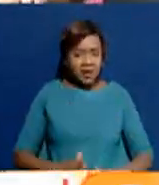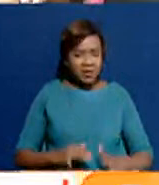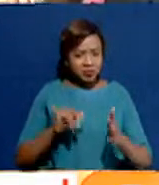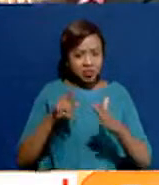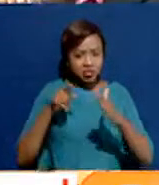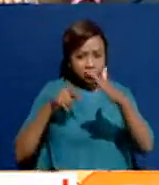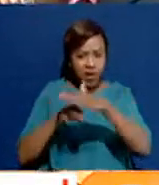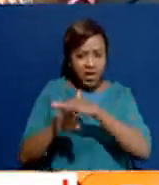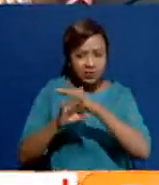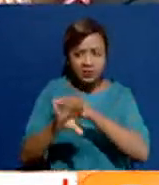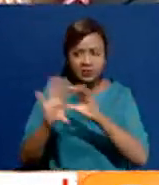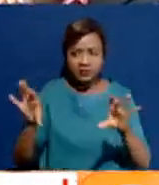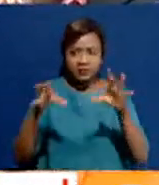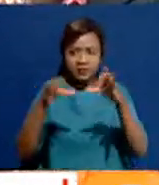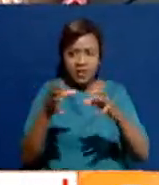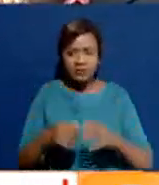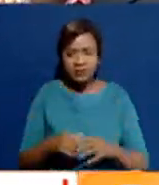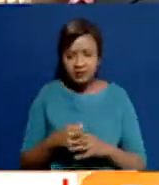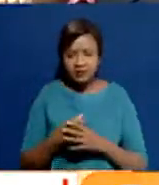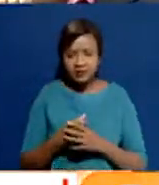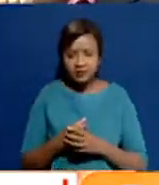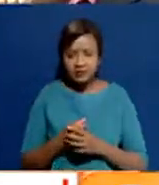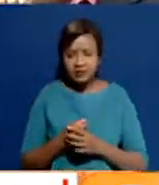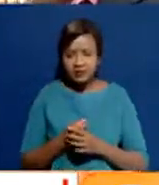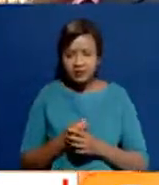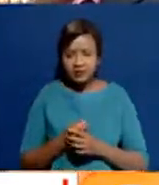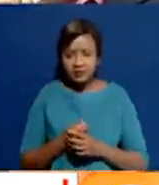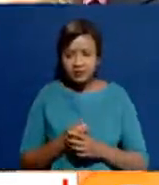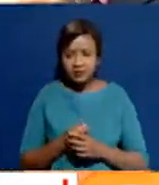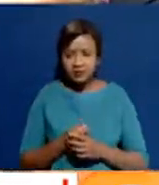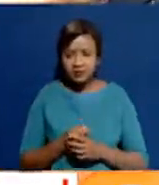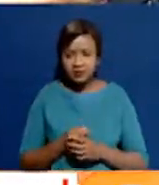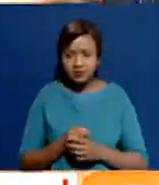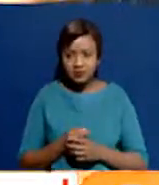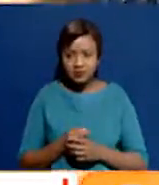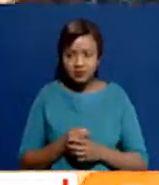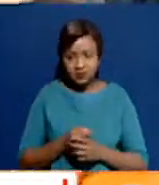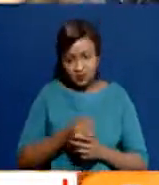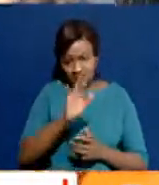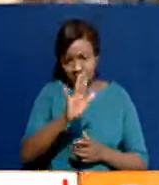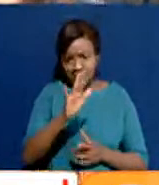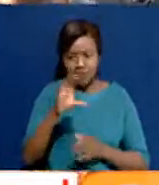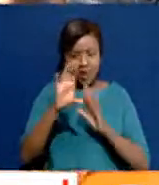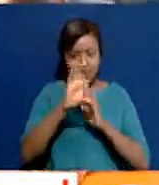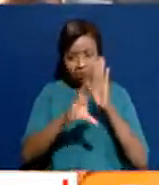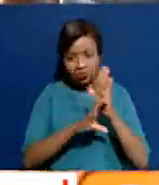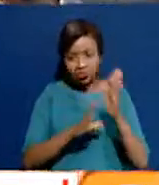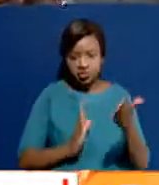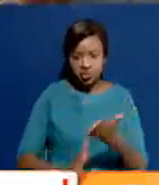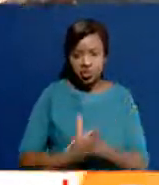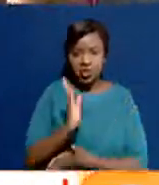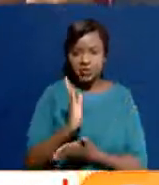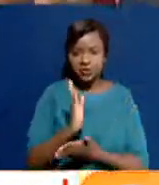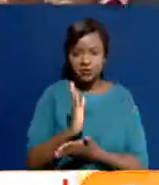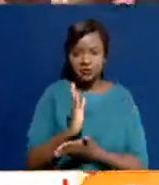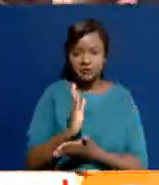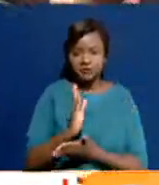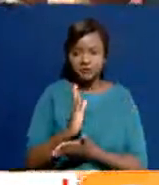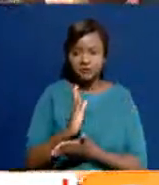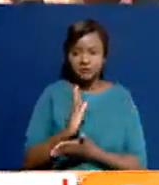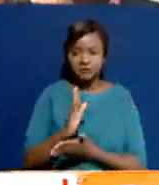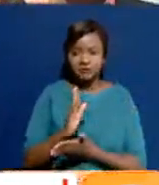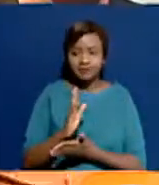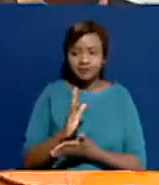ana the one that the party that you want, it's your constitutional right, but you should not